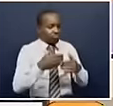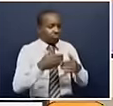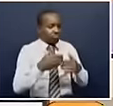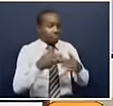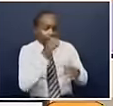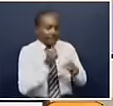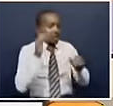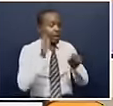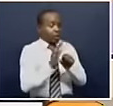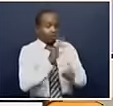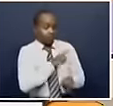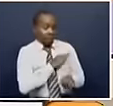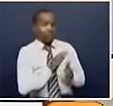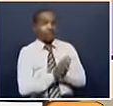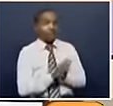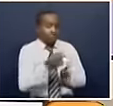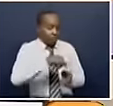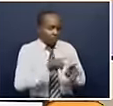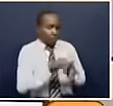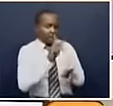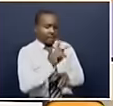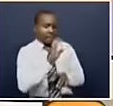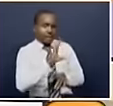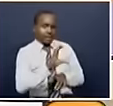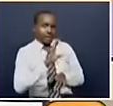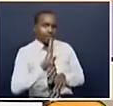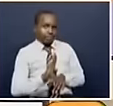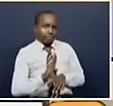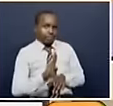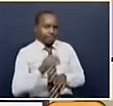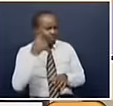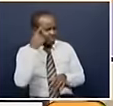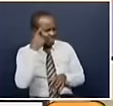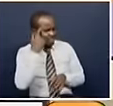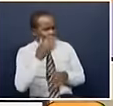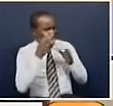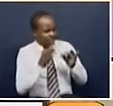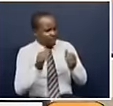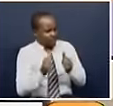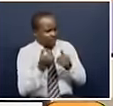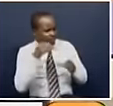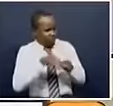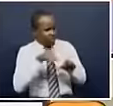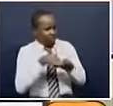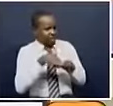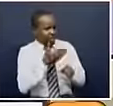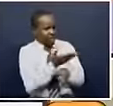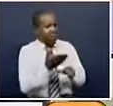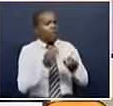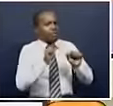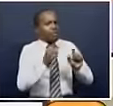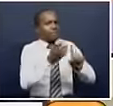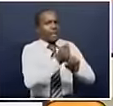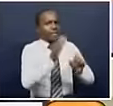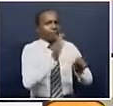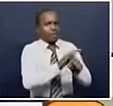for us as the KCB, we looked at it and we said, supposing we invest in them now, we will be able to harvest. We'll be able